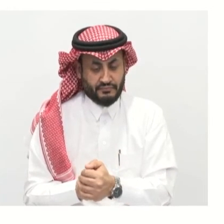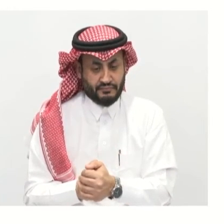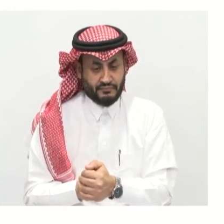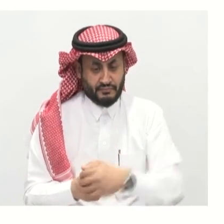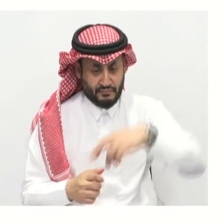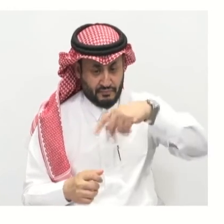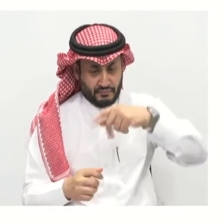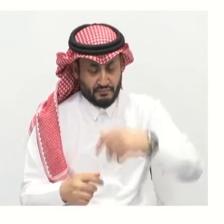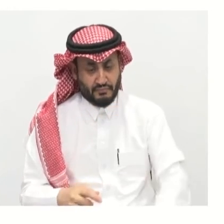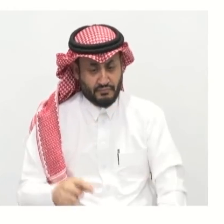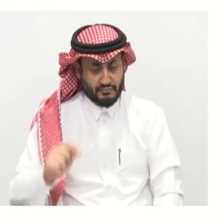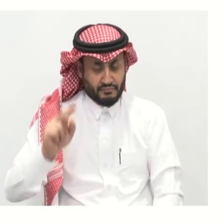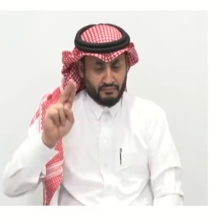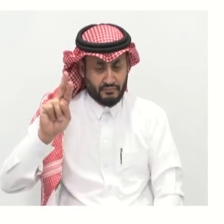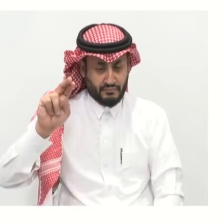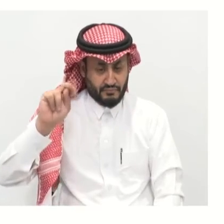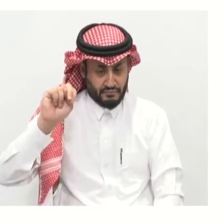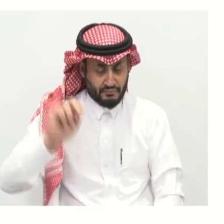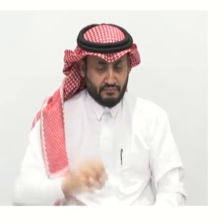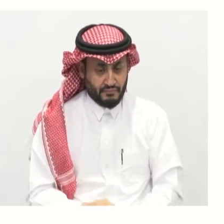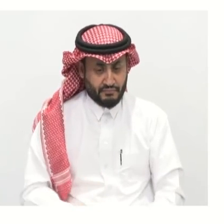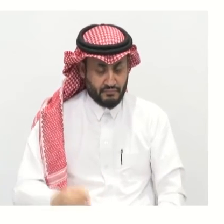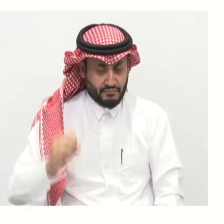Turn off